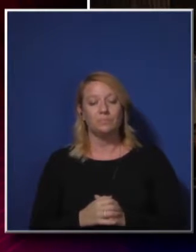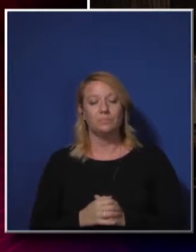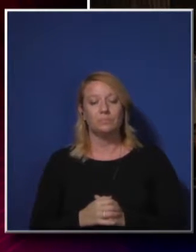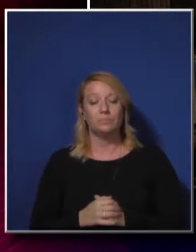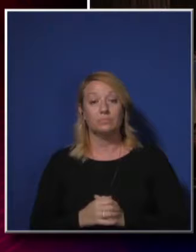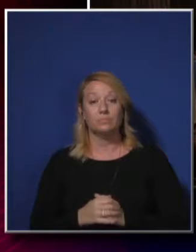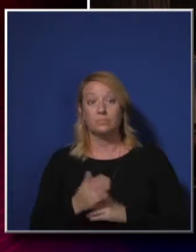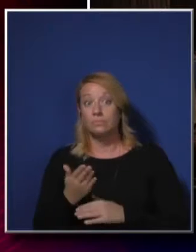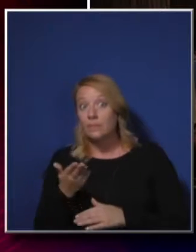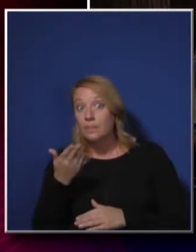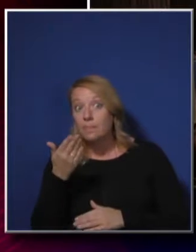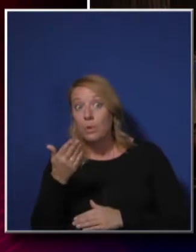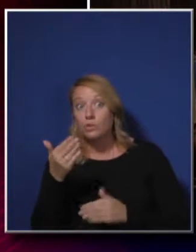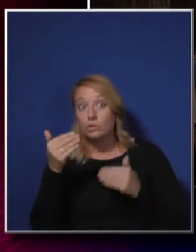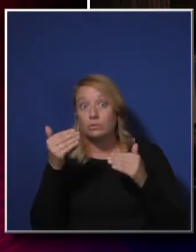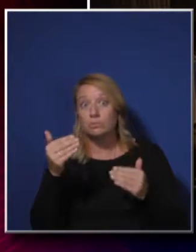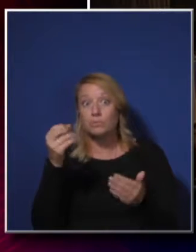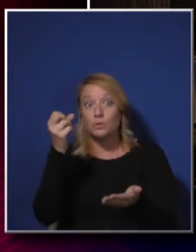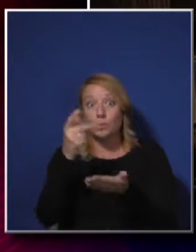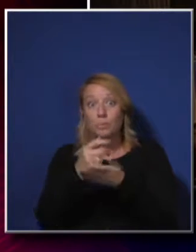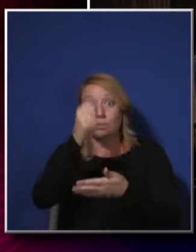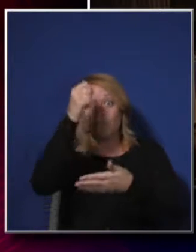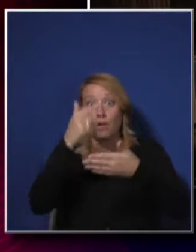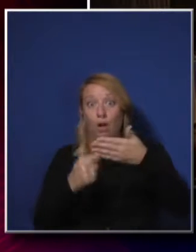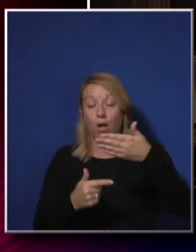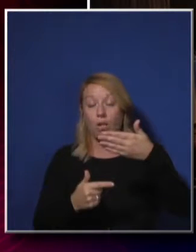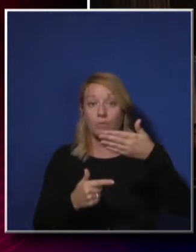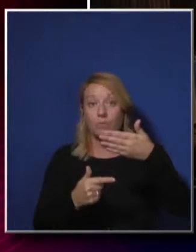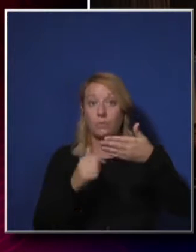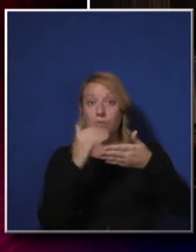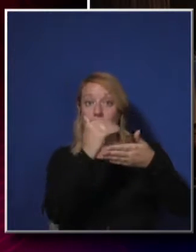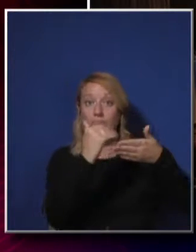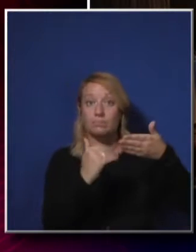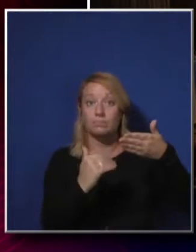Do I hear a motion to approve consent agenda items?